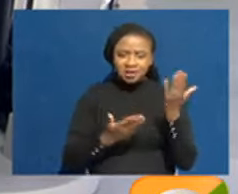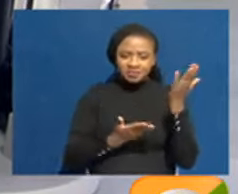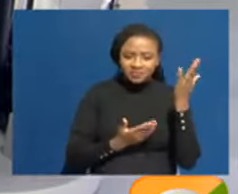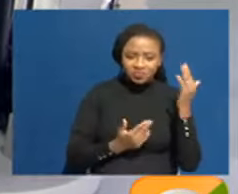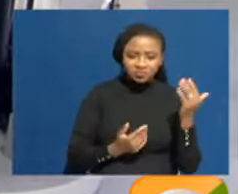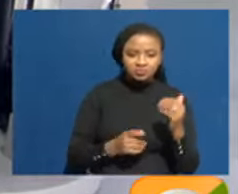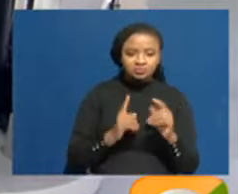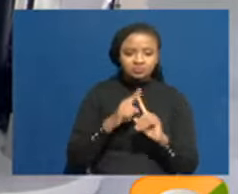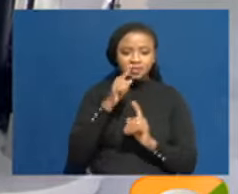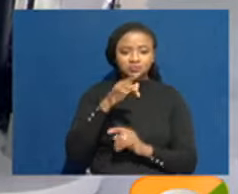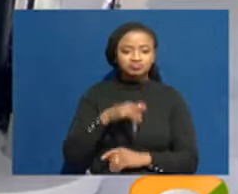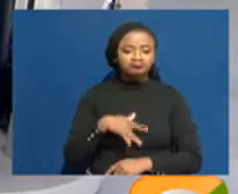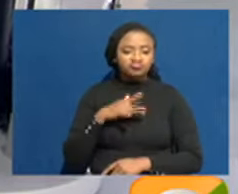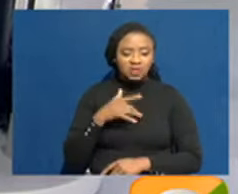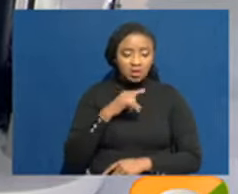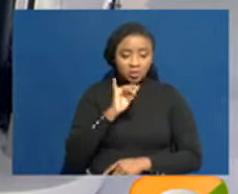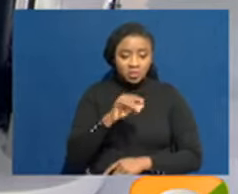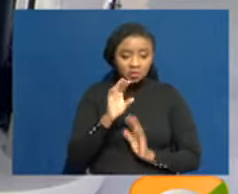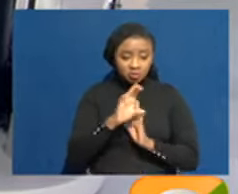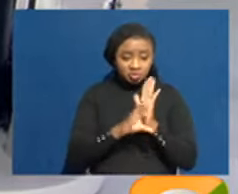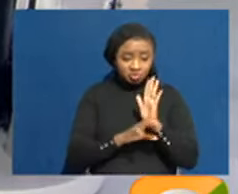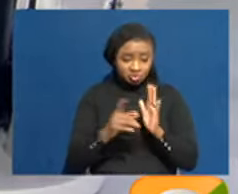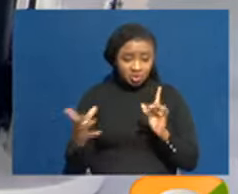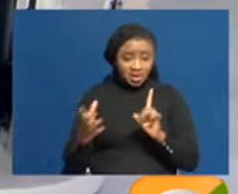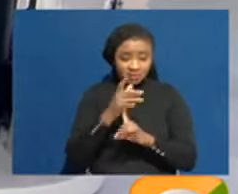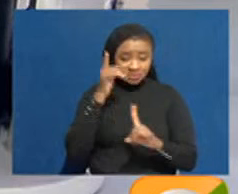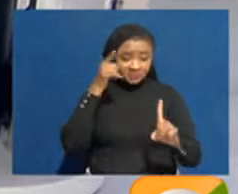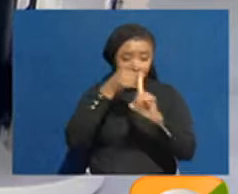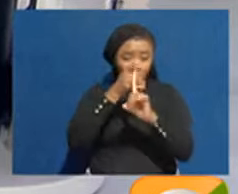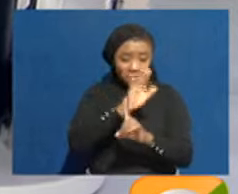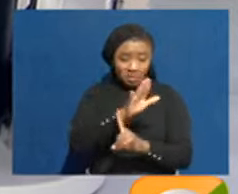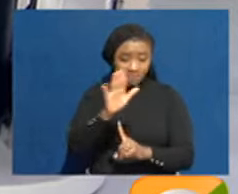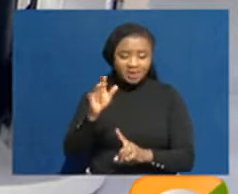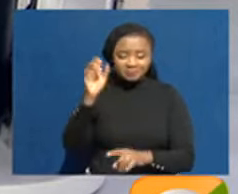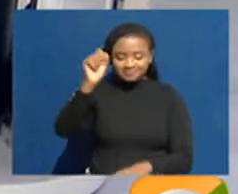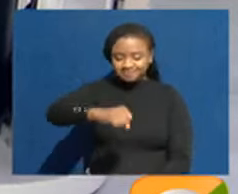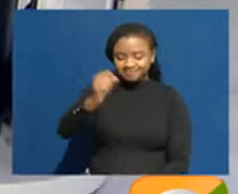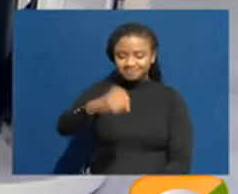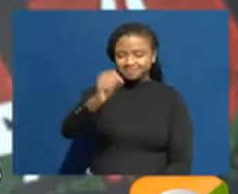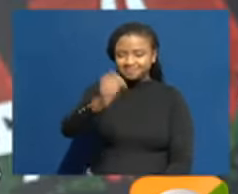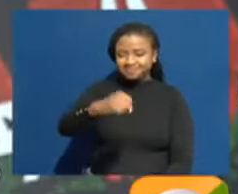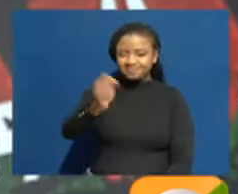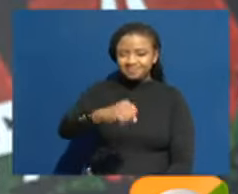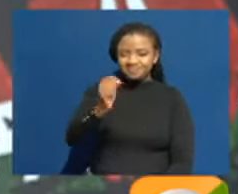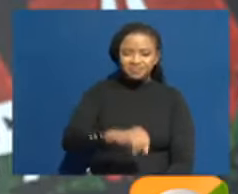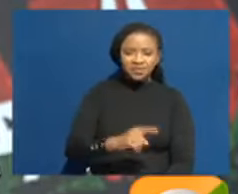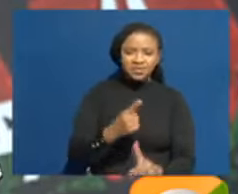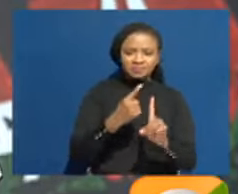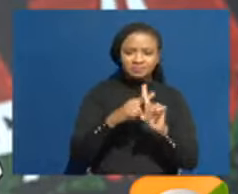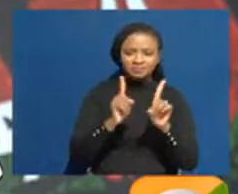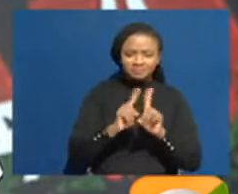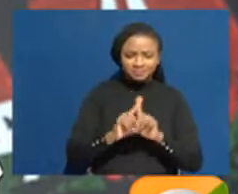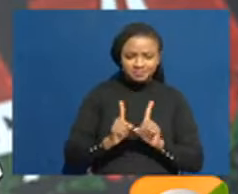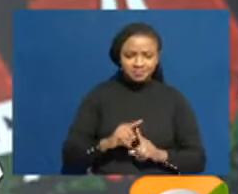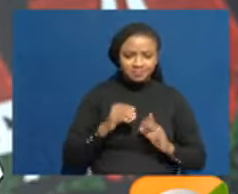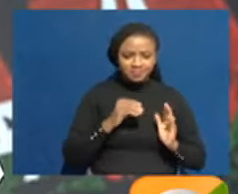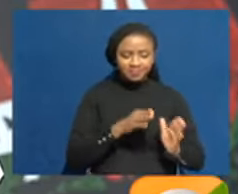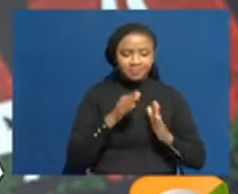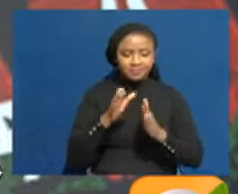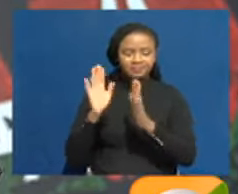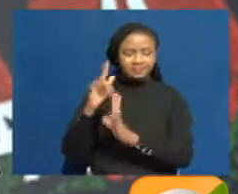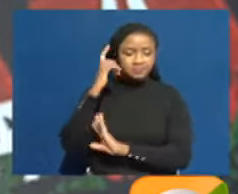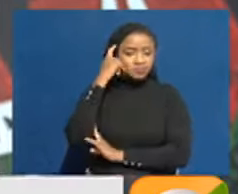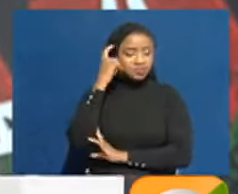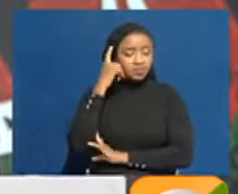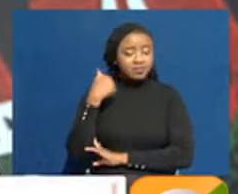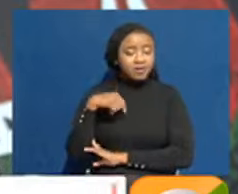document lived up to what it was meant to achieve? Yes, yes, in many ways. Remember, as I said, we were a